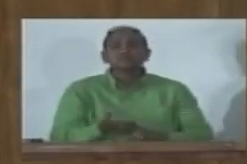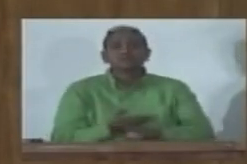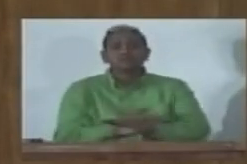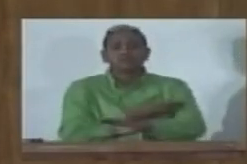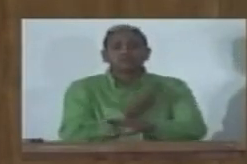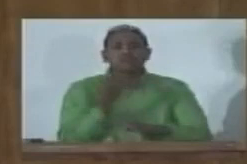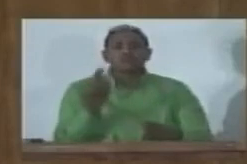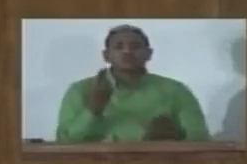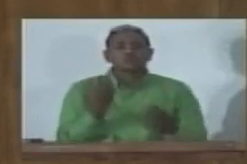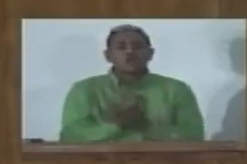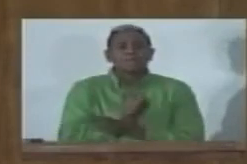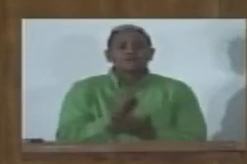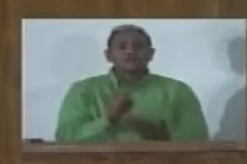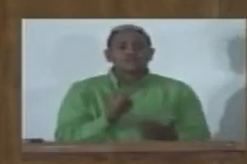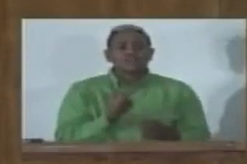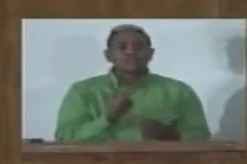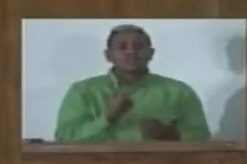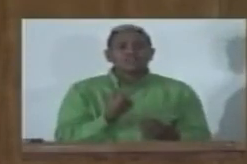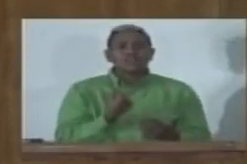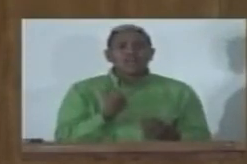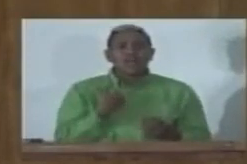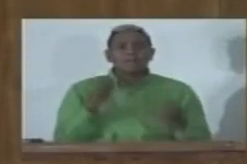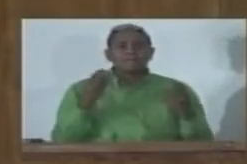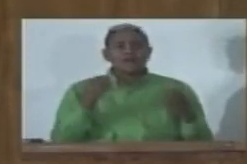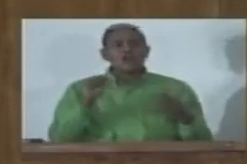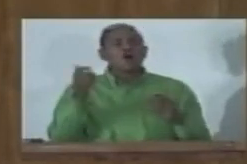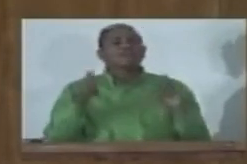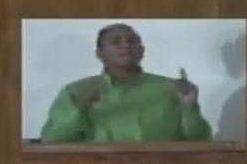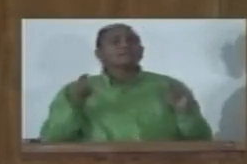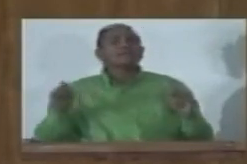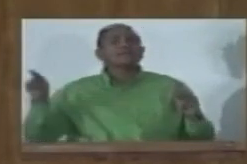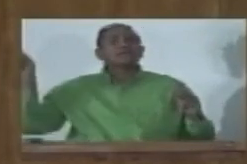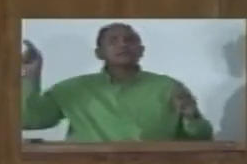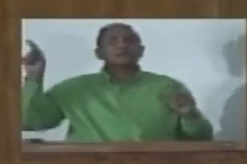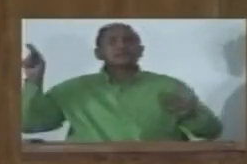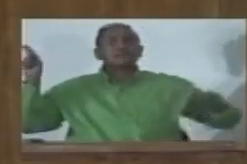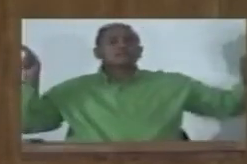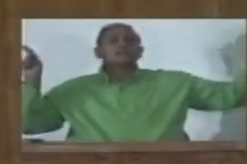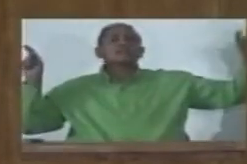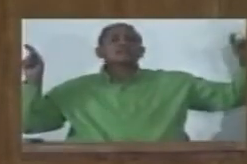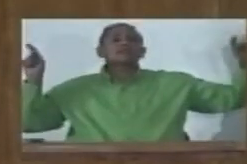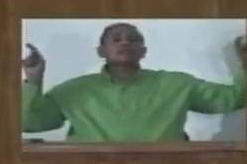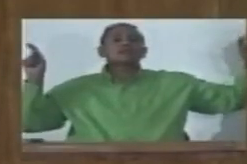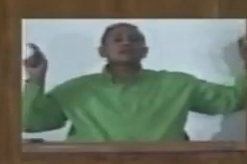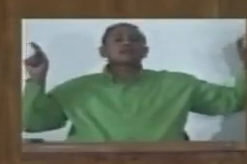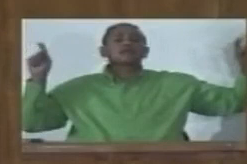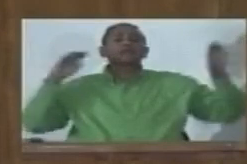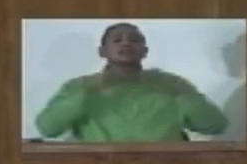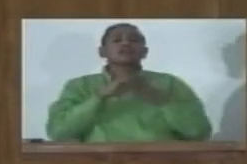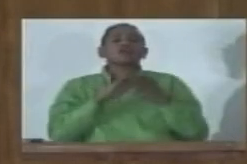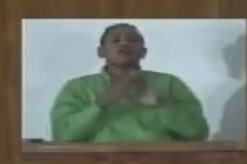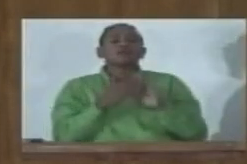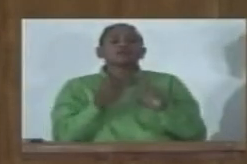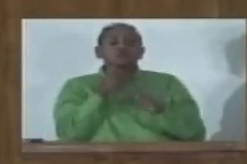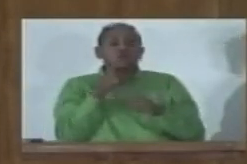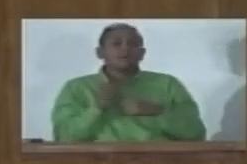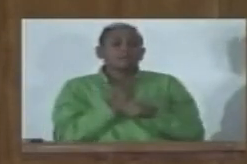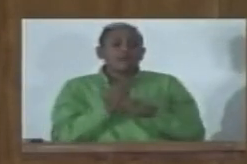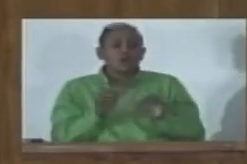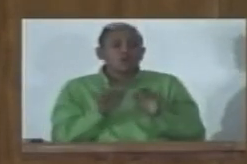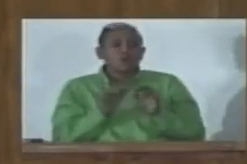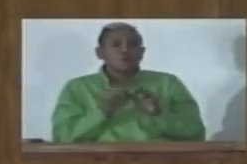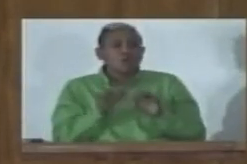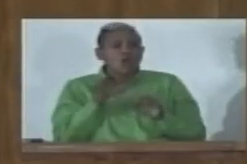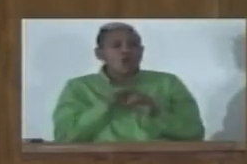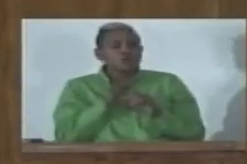use of such opportunity. And there are many other persons from that disability community that is making worthwhile